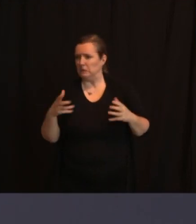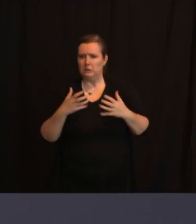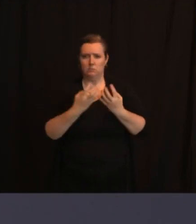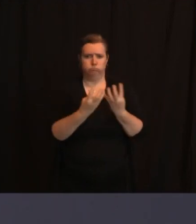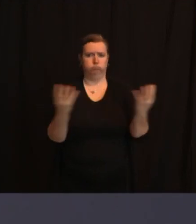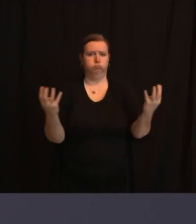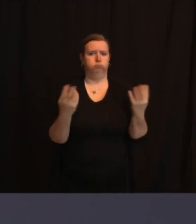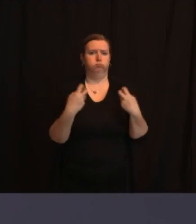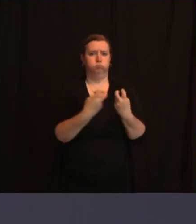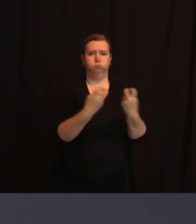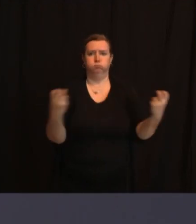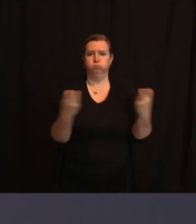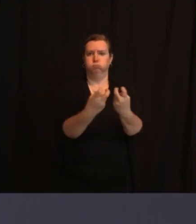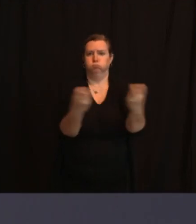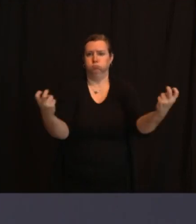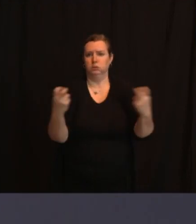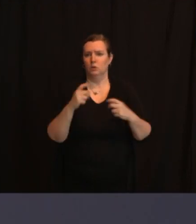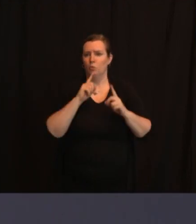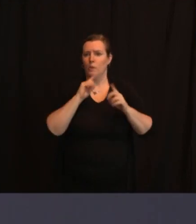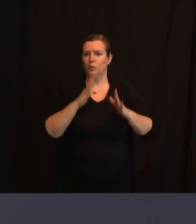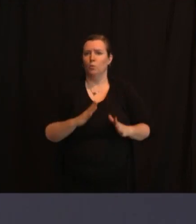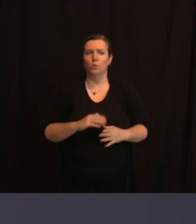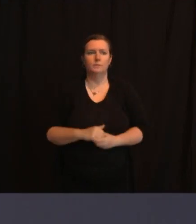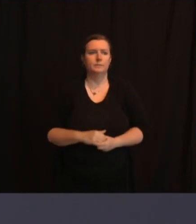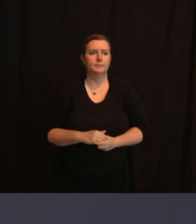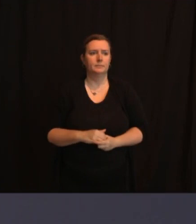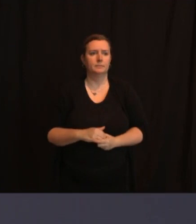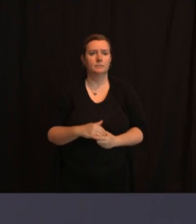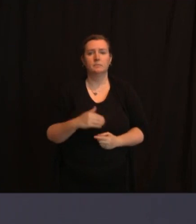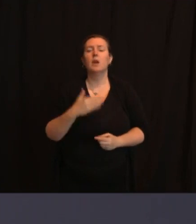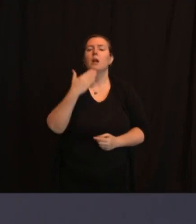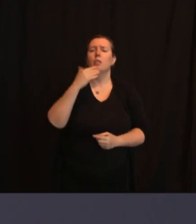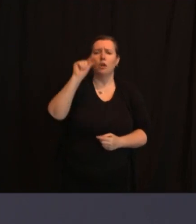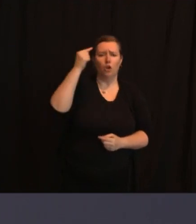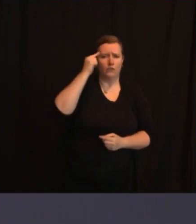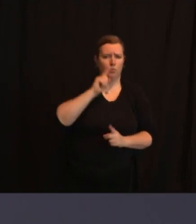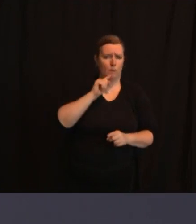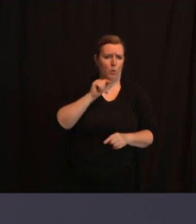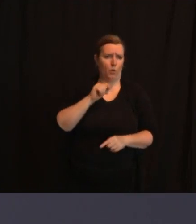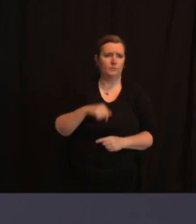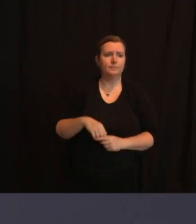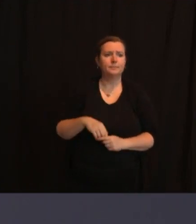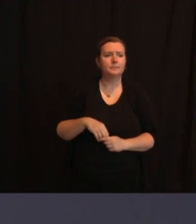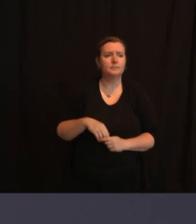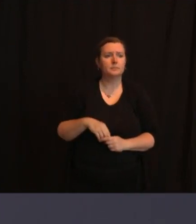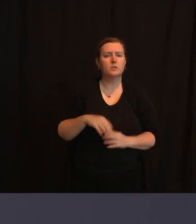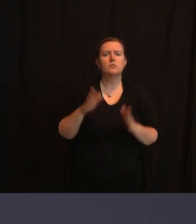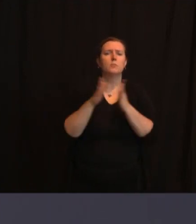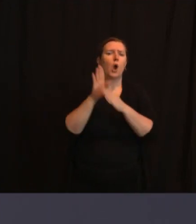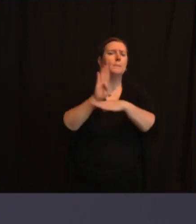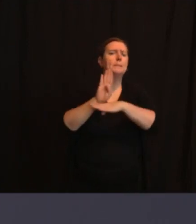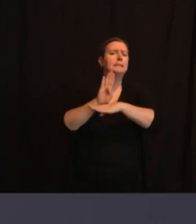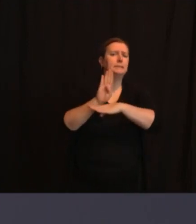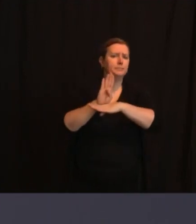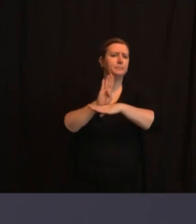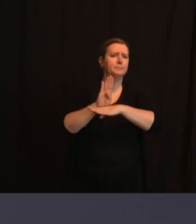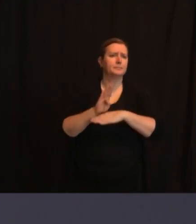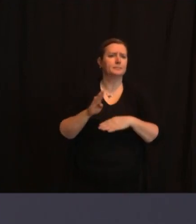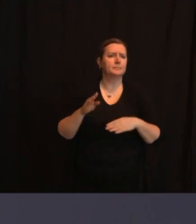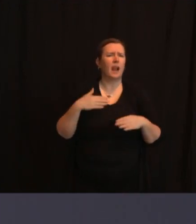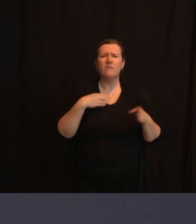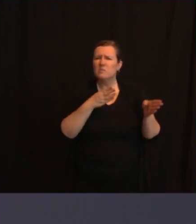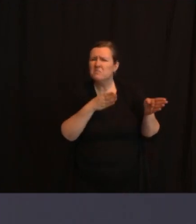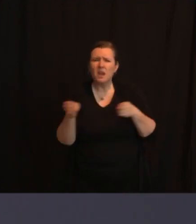got the microphone. Thank you, Governor. We've been talking to small business owners who have social distancing plans in place. When can businesses that implement those guidelines begin to